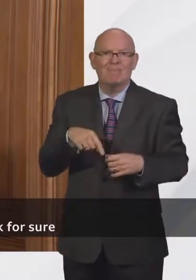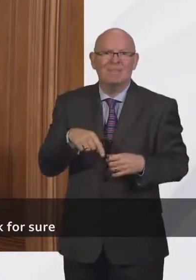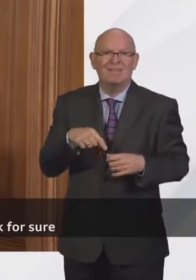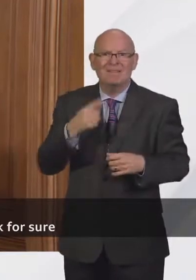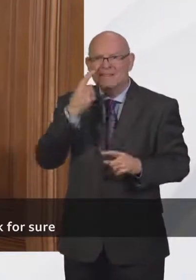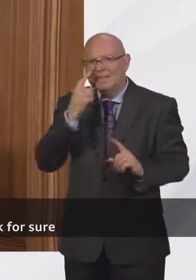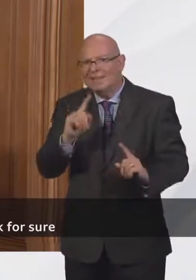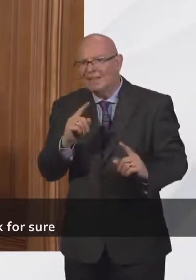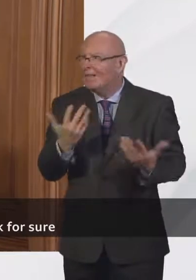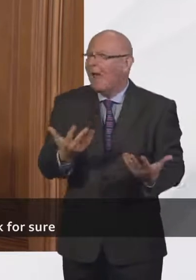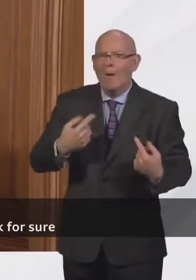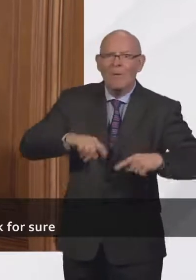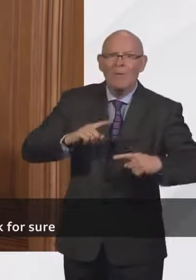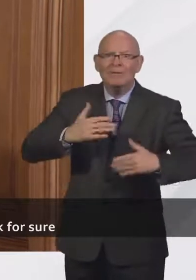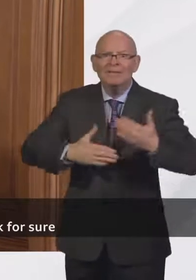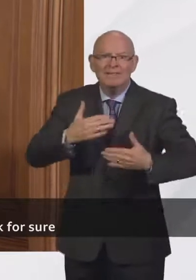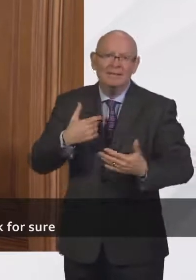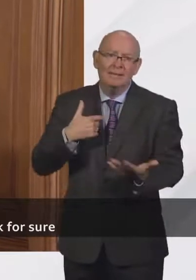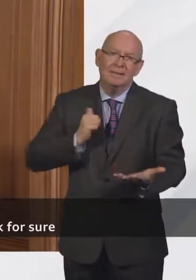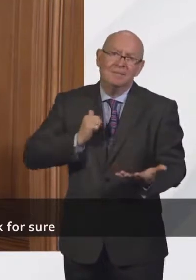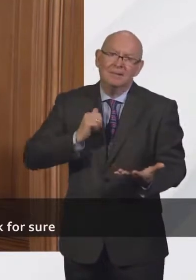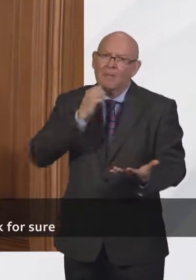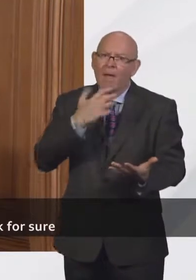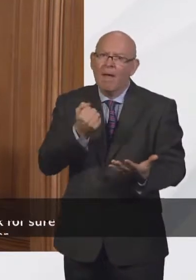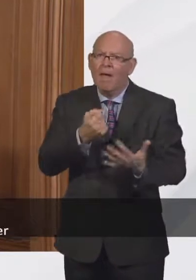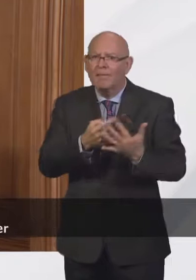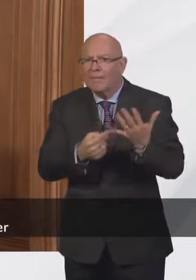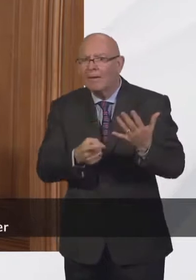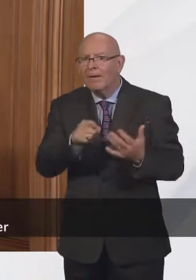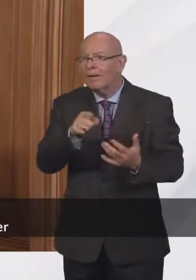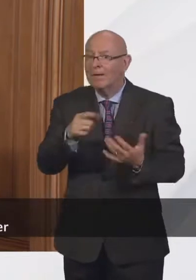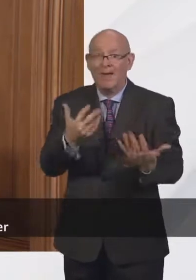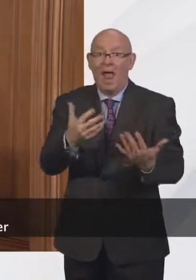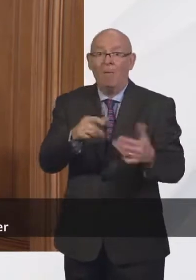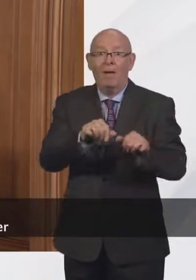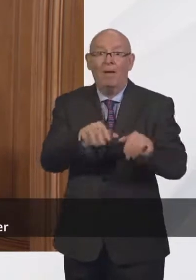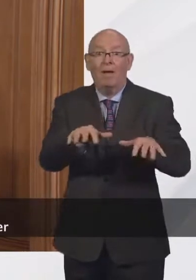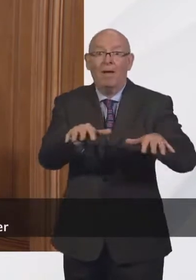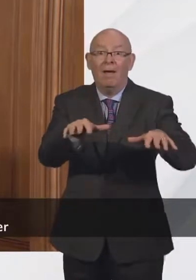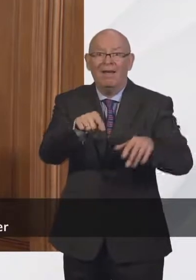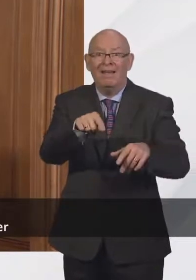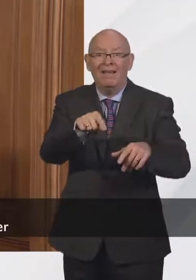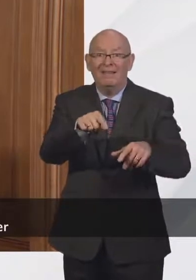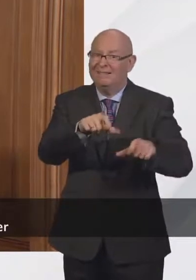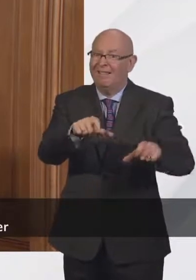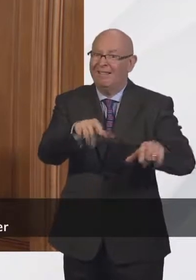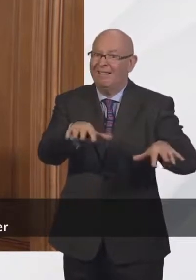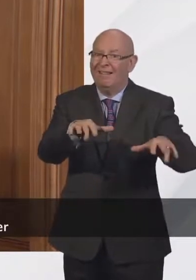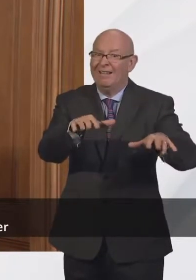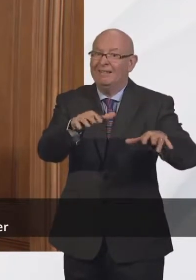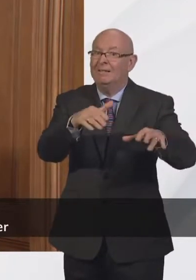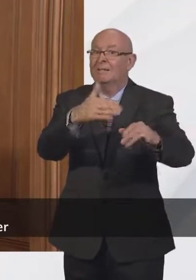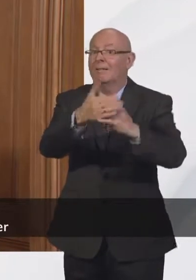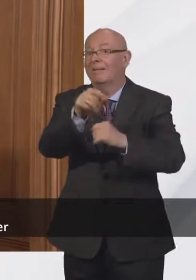an absolute confidence in the capacity of science to overcome infectious diseases. It has done that repeatedly, and it will do that for